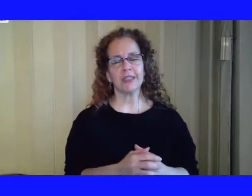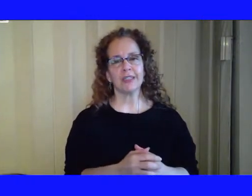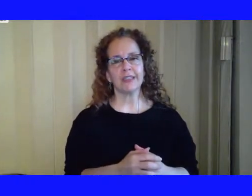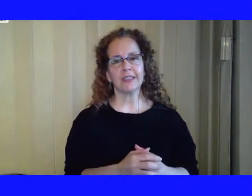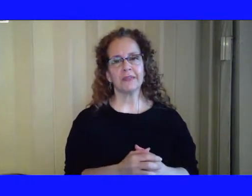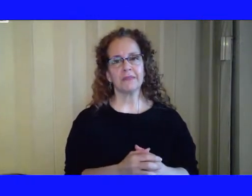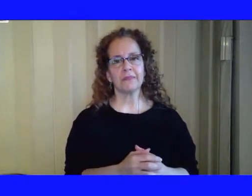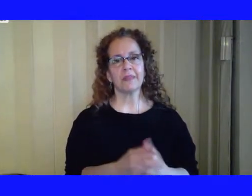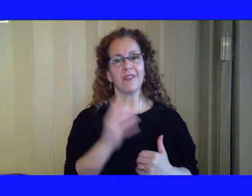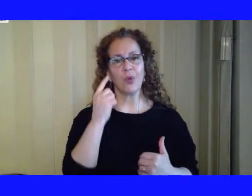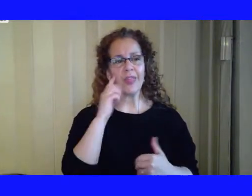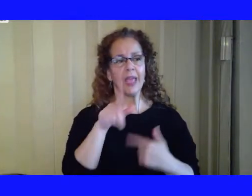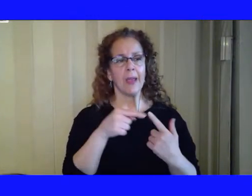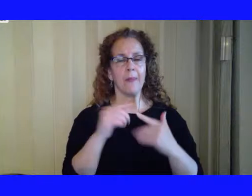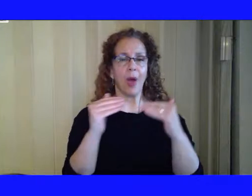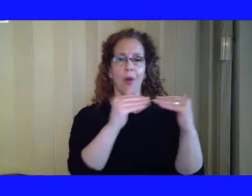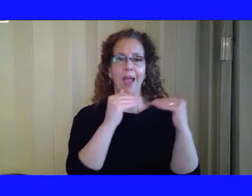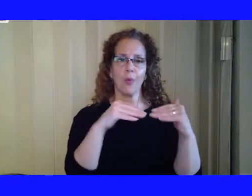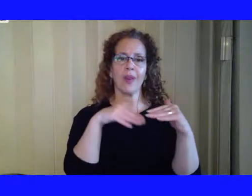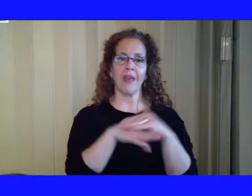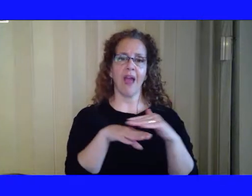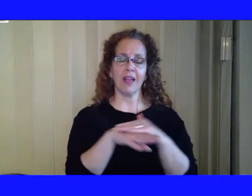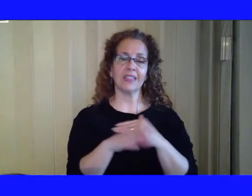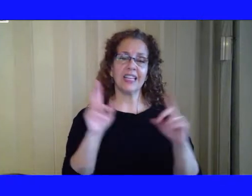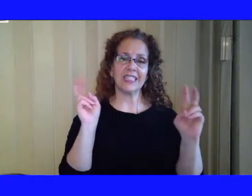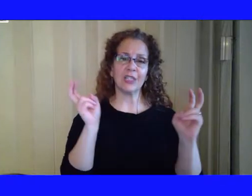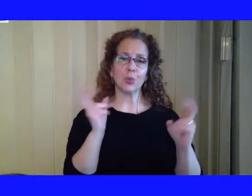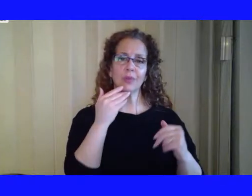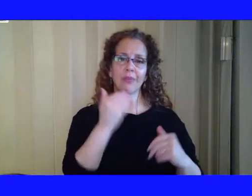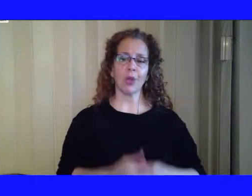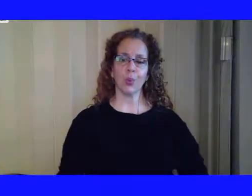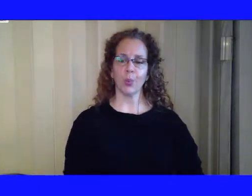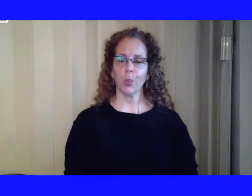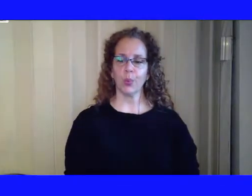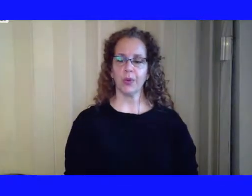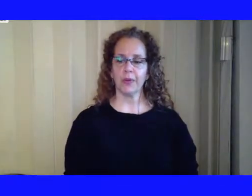Frida. Hi, thank you. Hi, how are you? Yes, okay.